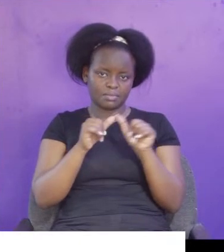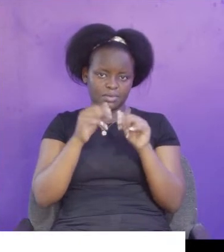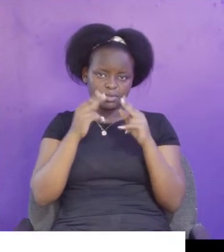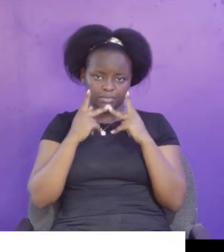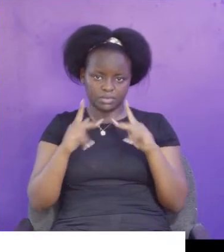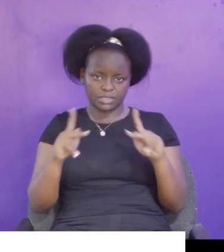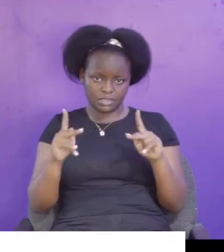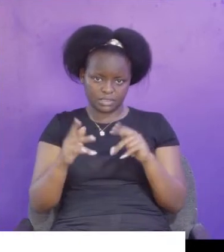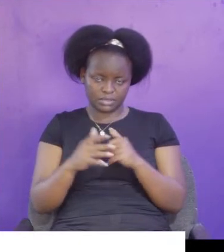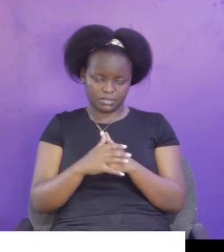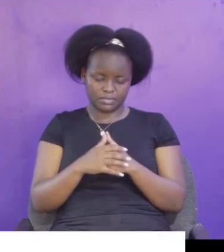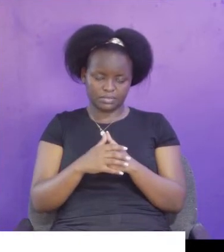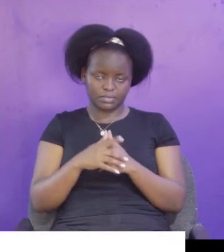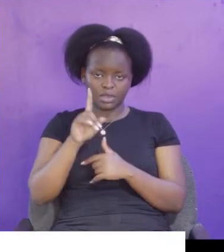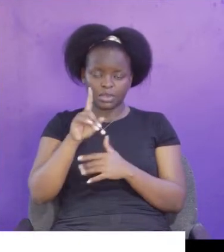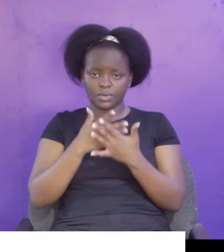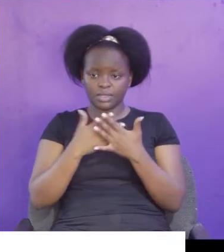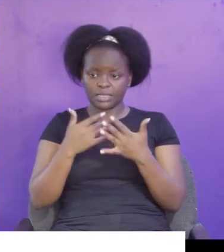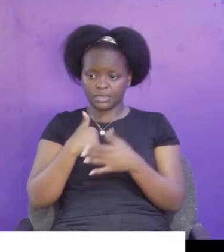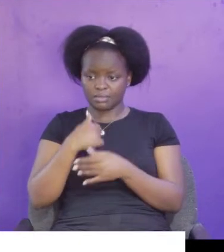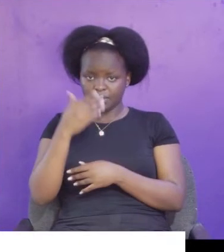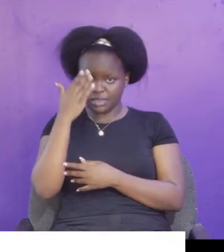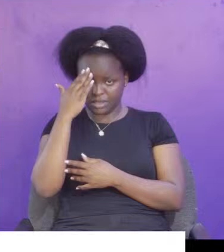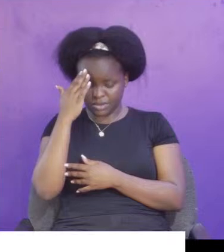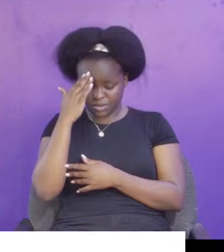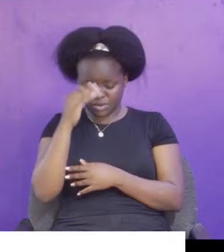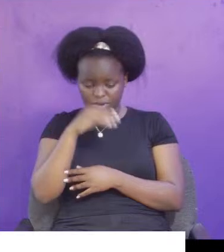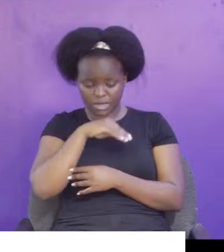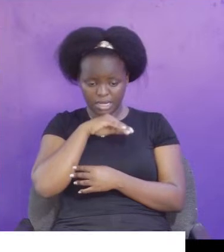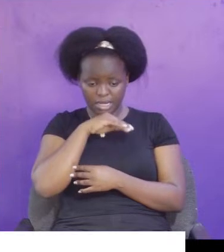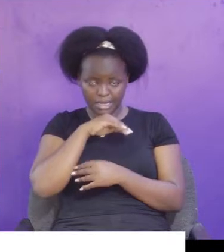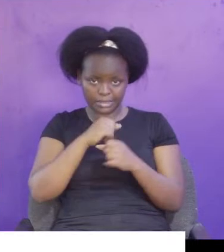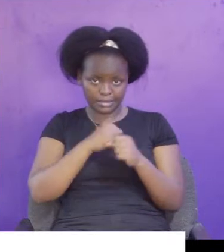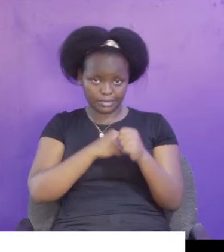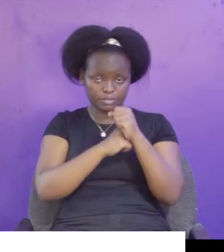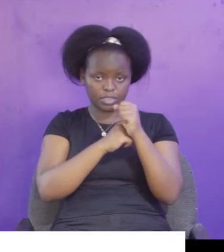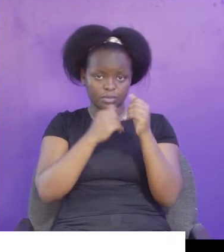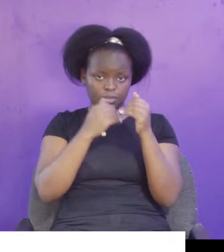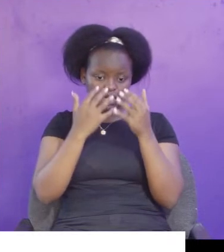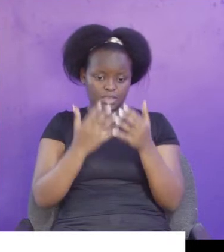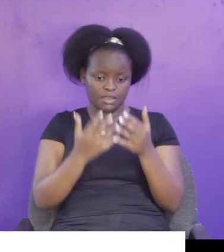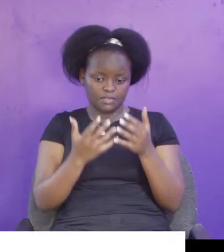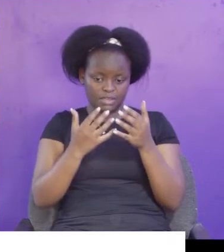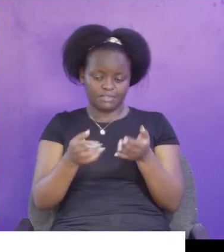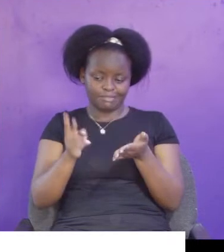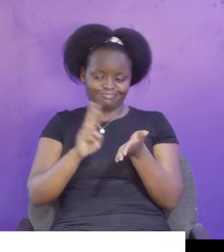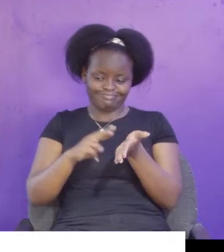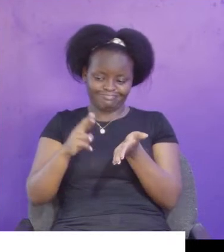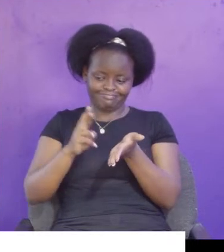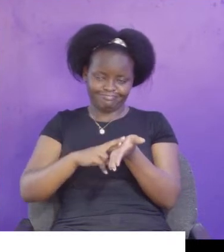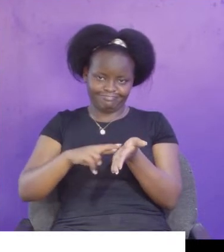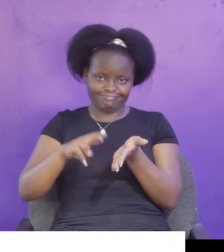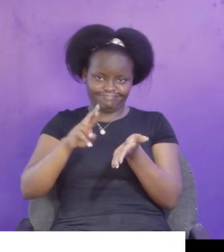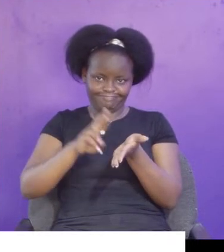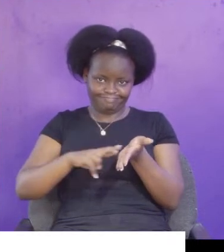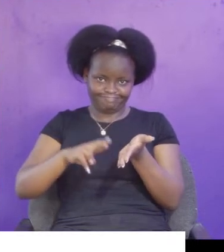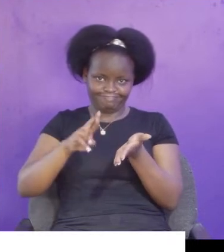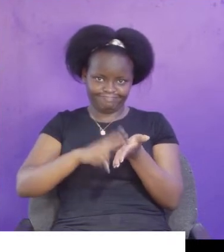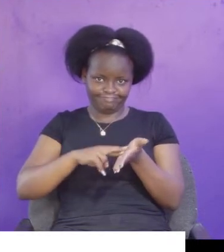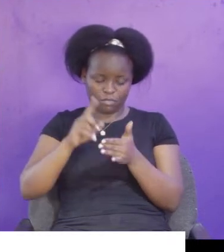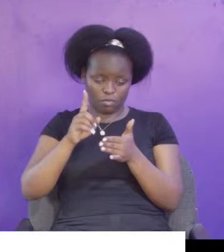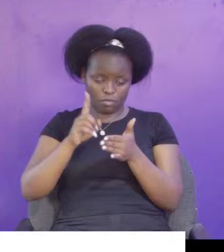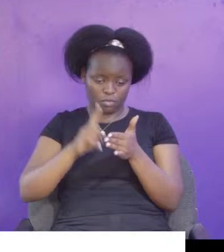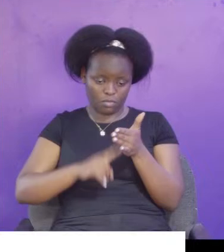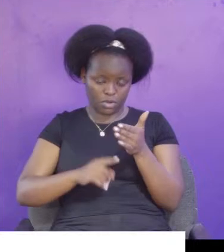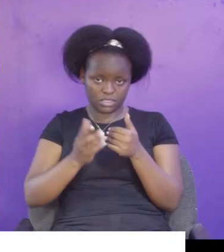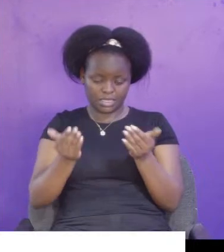One thing that I know that Raila stood for, and he keep on repeating, is that we need peace in